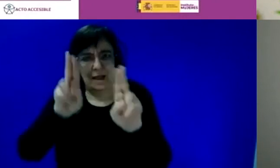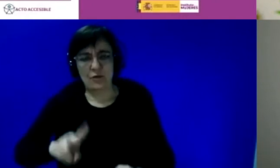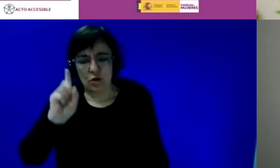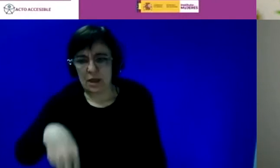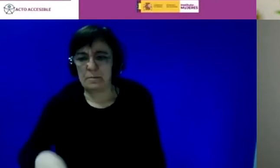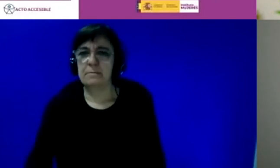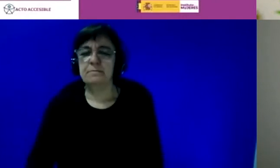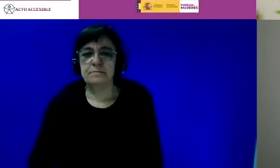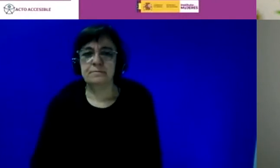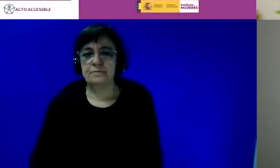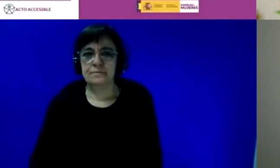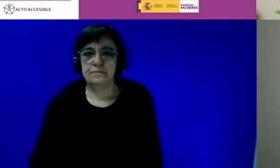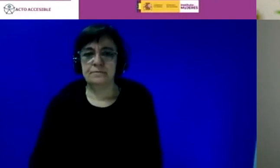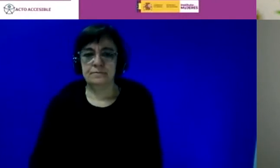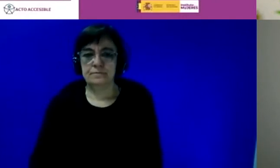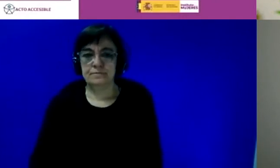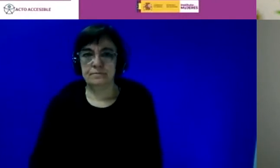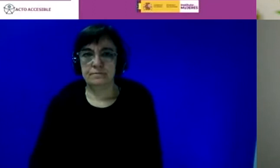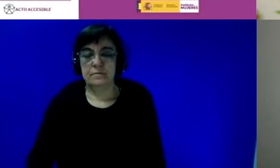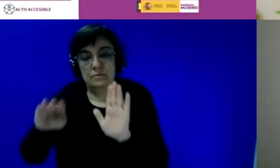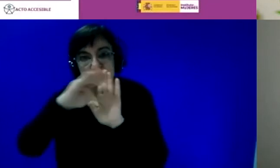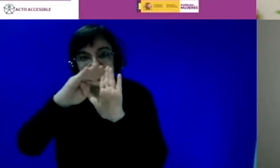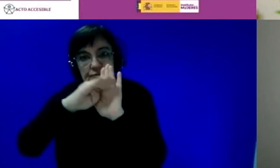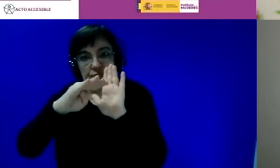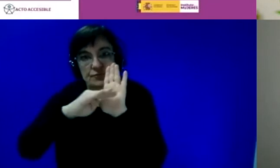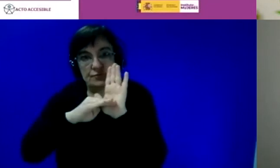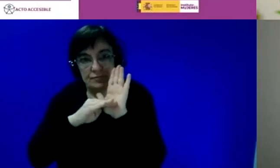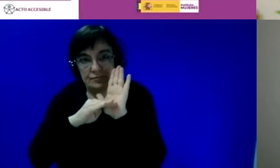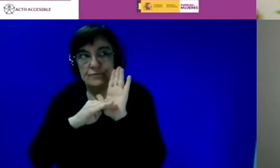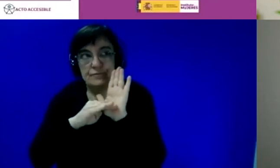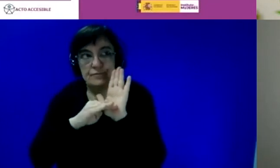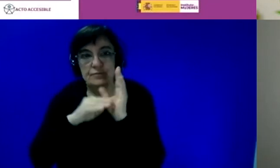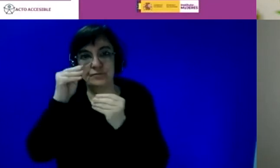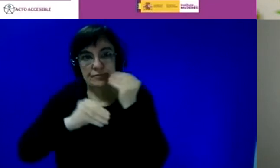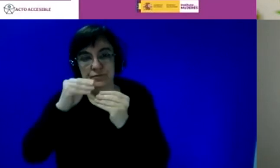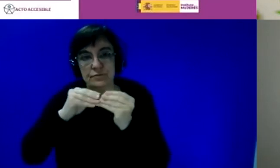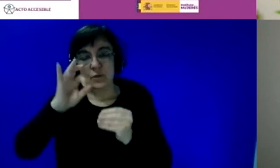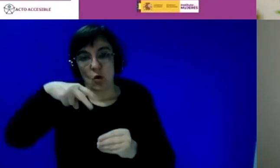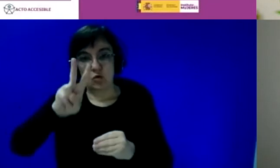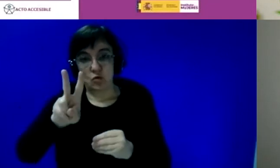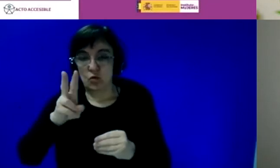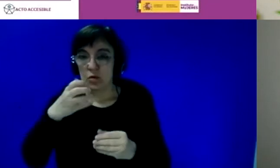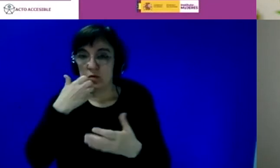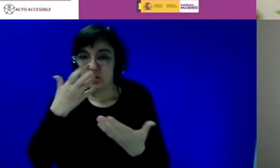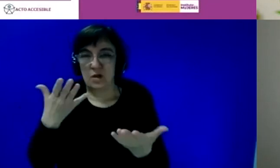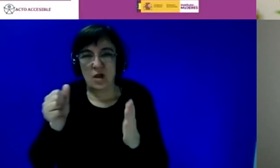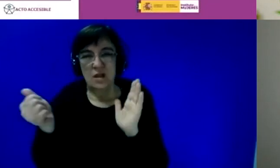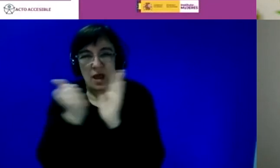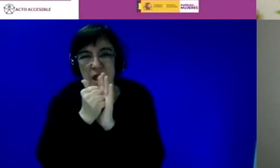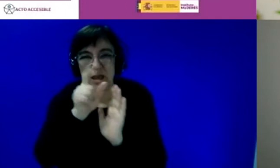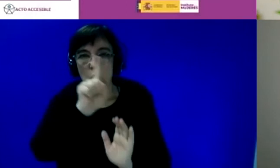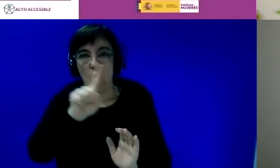and guidelines that were developed by the United Nations, for example, Article 11, about the refugees